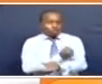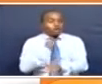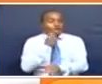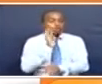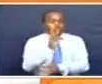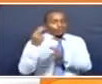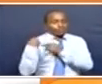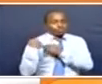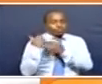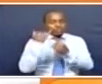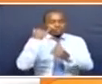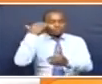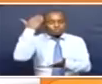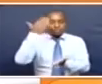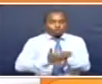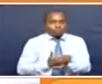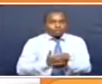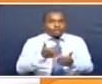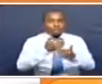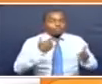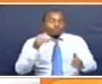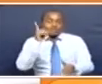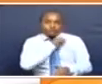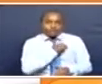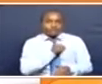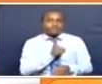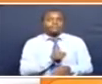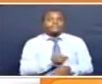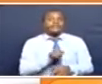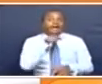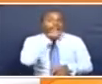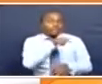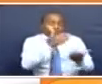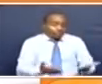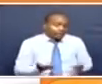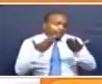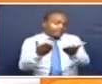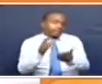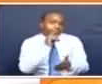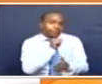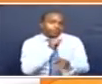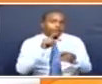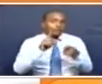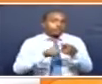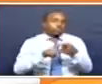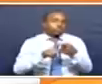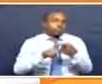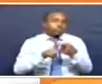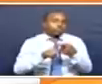it concluded the listing of assets and liabilities of the counties. And then this was handed over to the